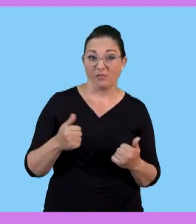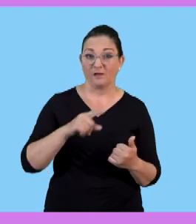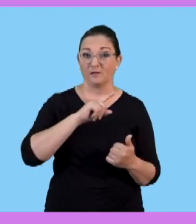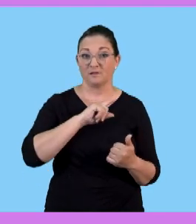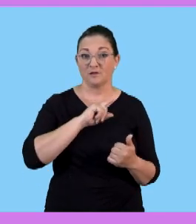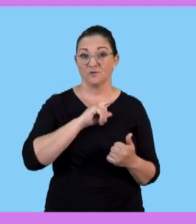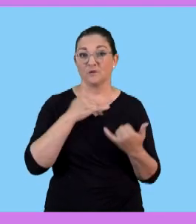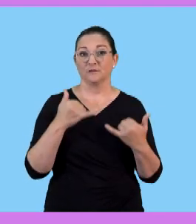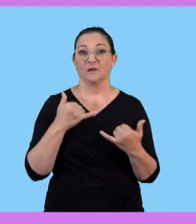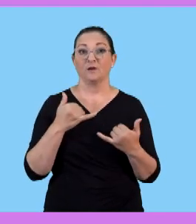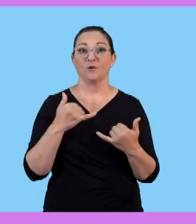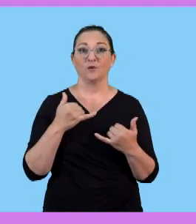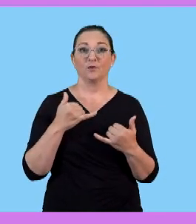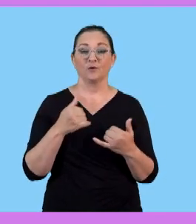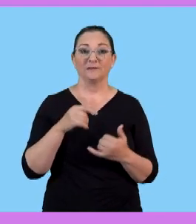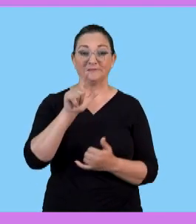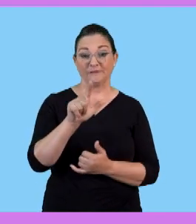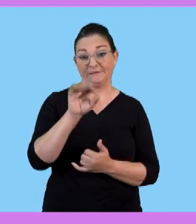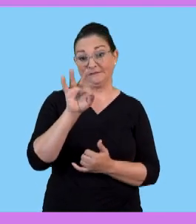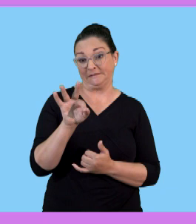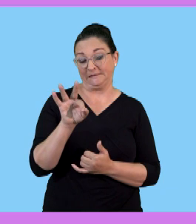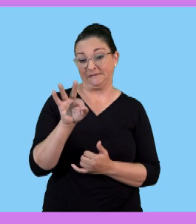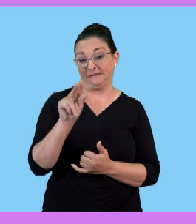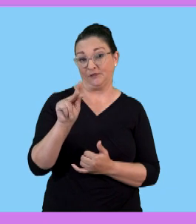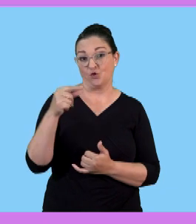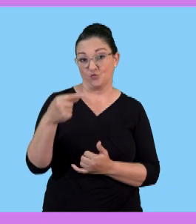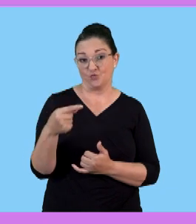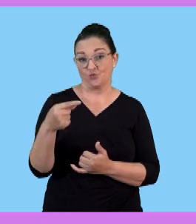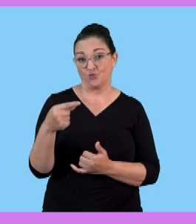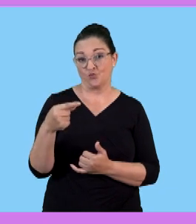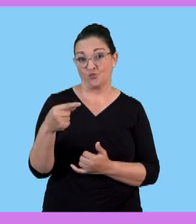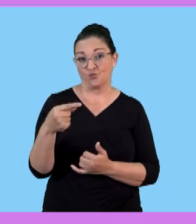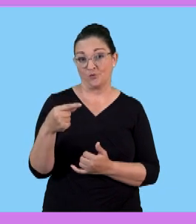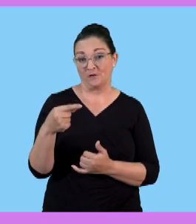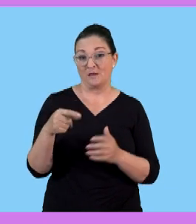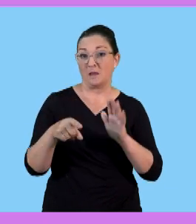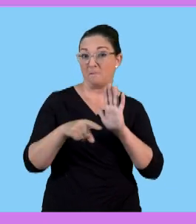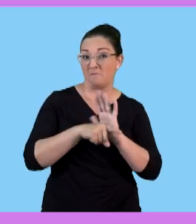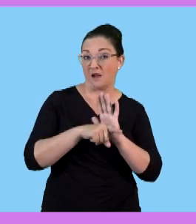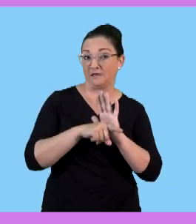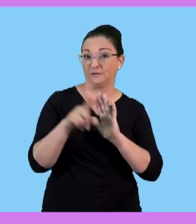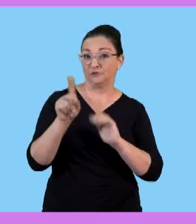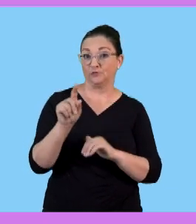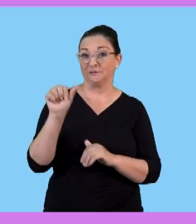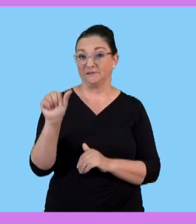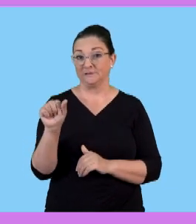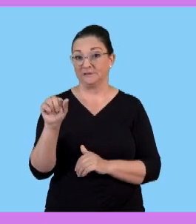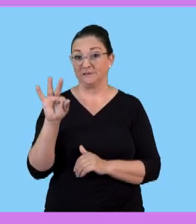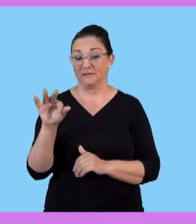weigh. So therefore, I'll take my 73 kilograms and I subtract, right, minus the